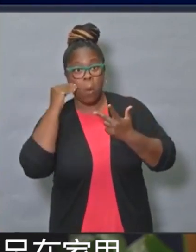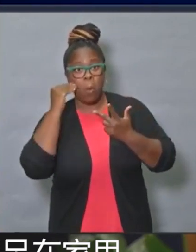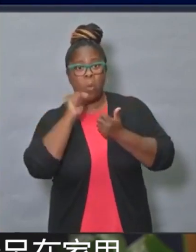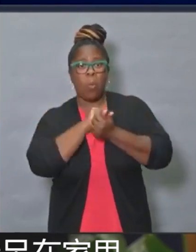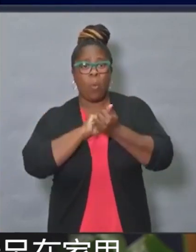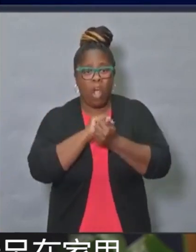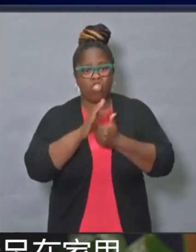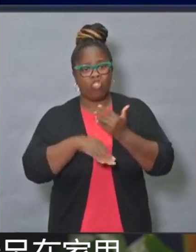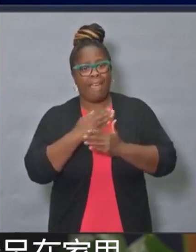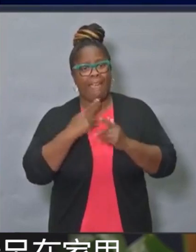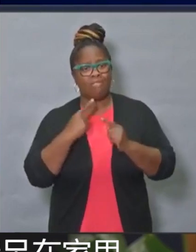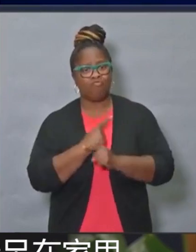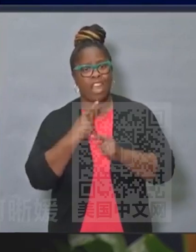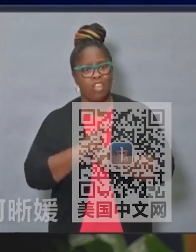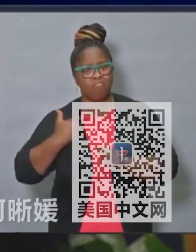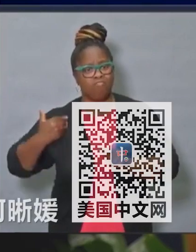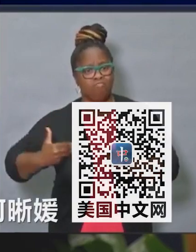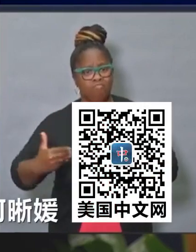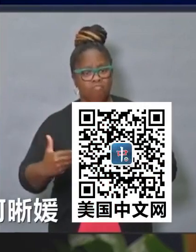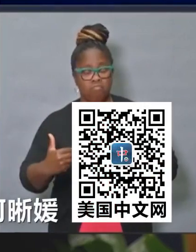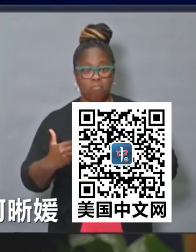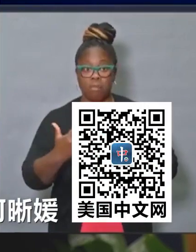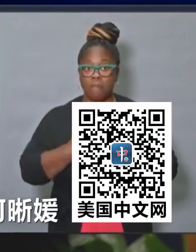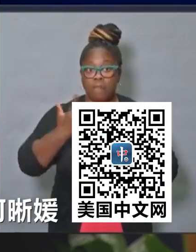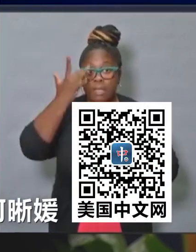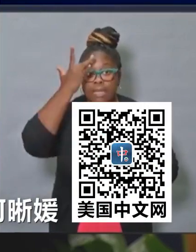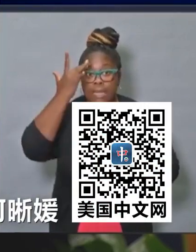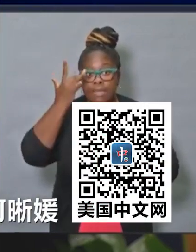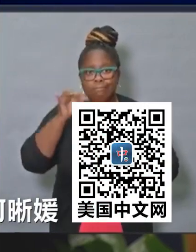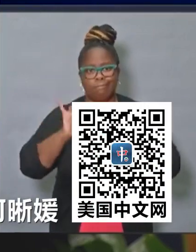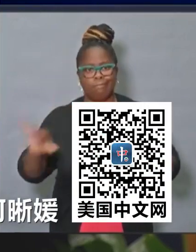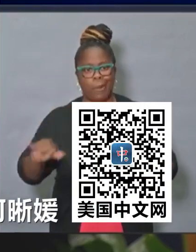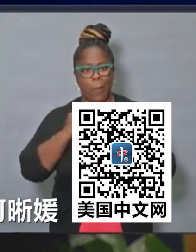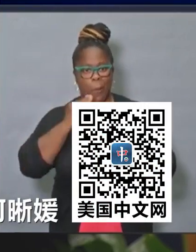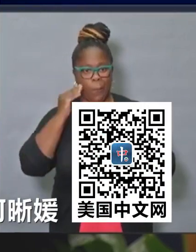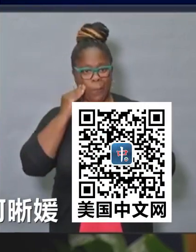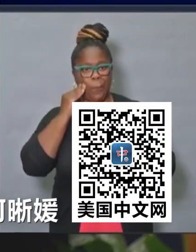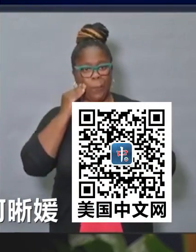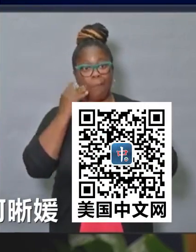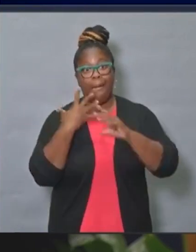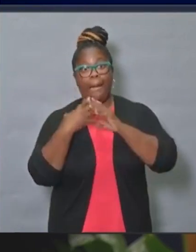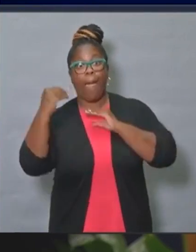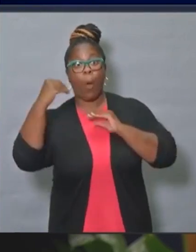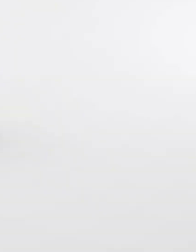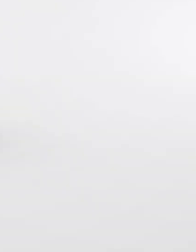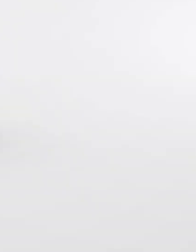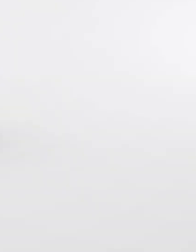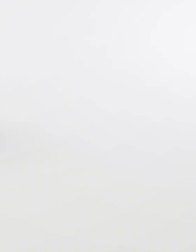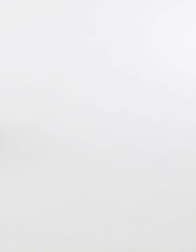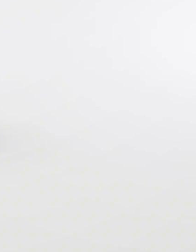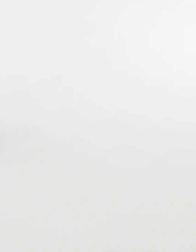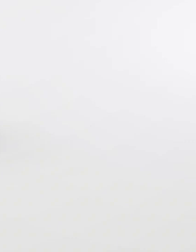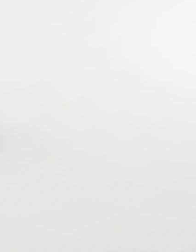home if you are feeling sick. And please limit the amount of time you spend outside your home.